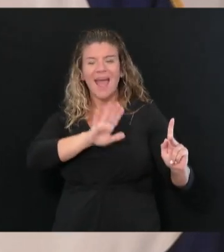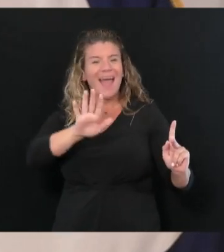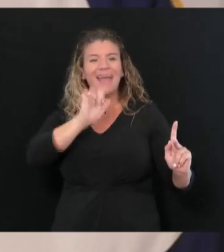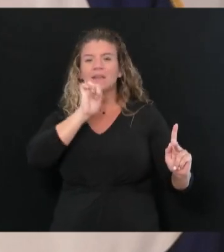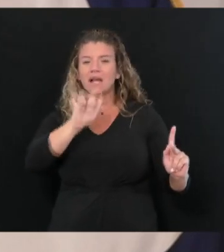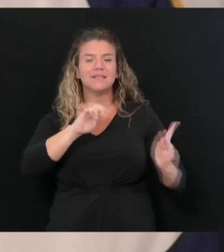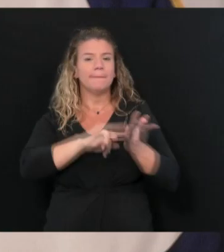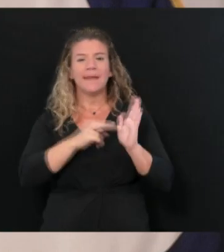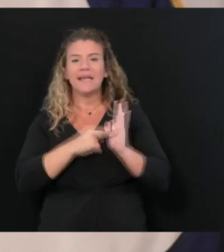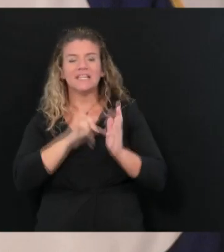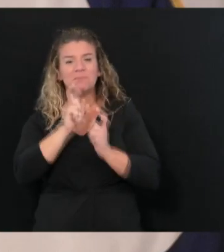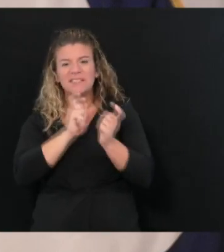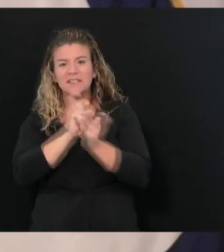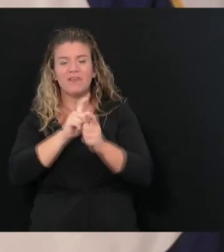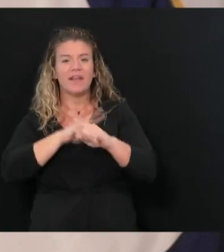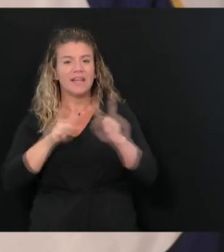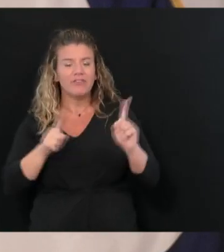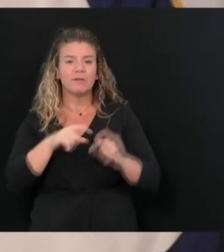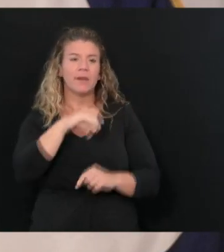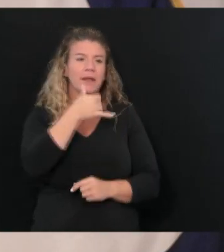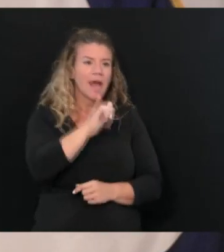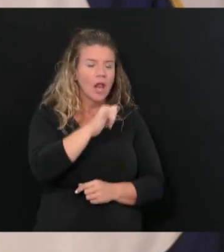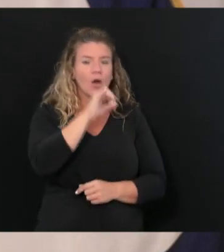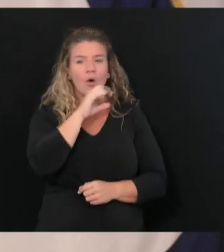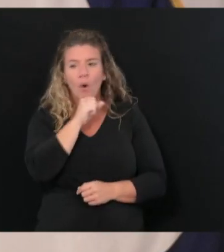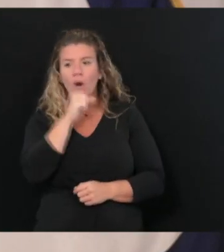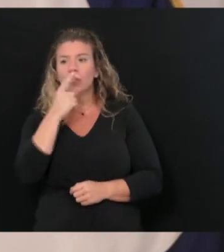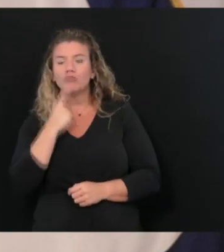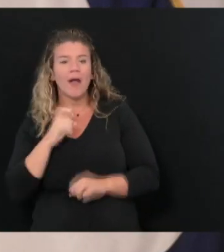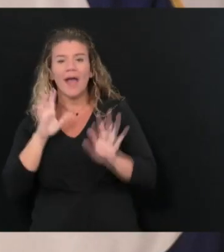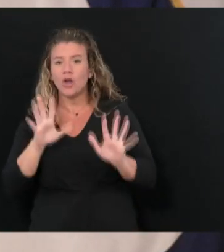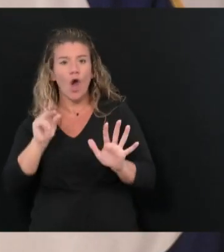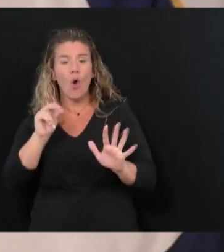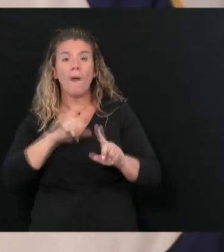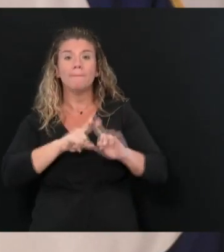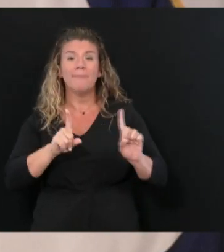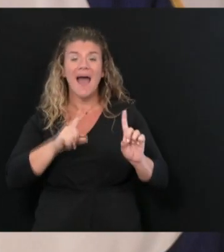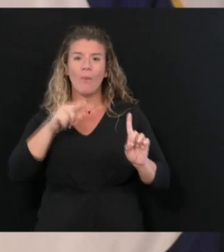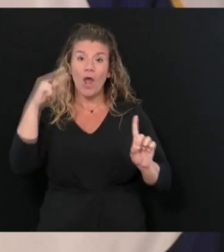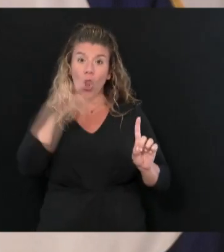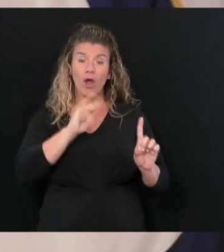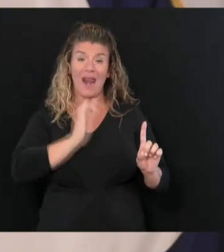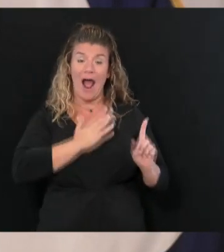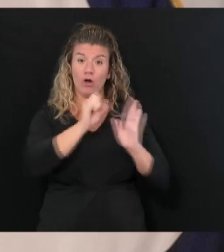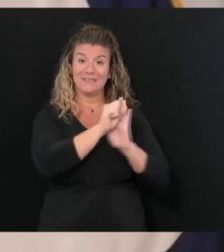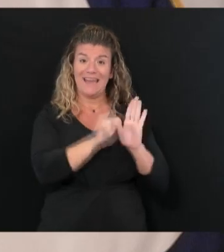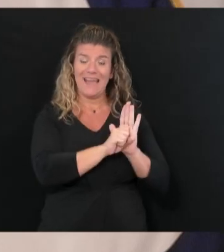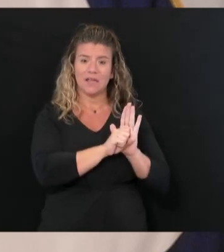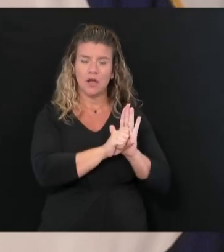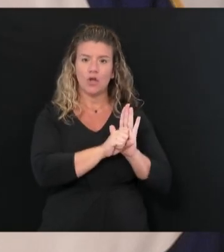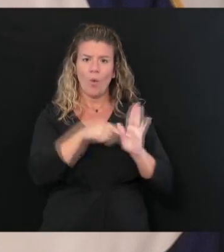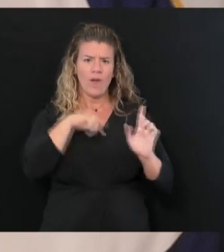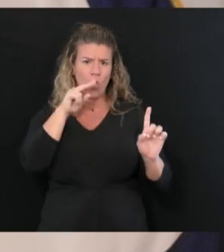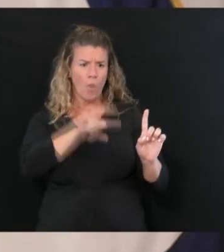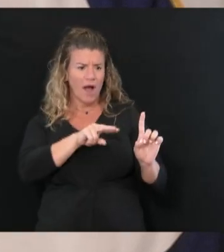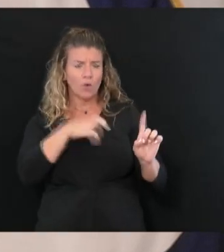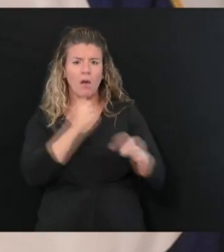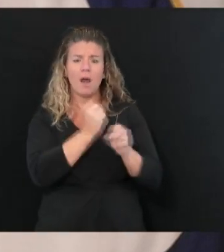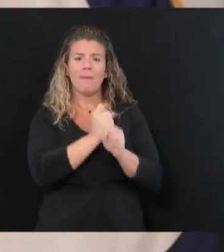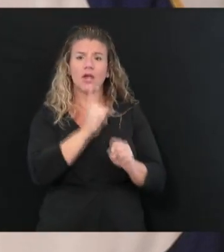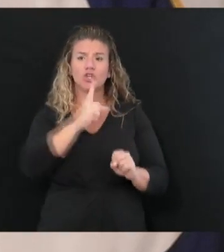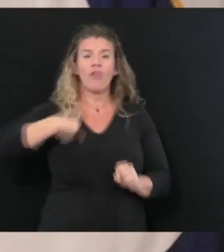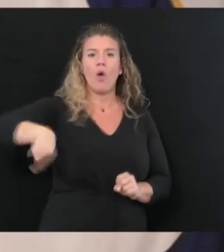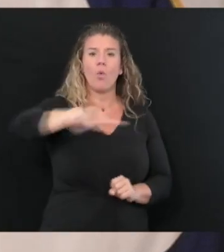the red, but it allows us to get to where we feel better. I mean, from the